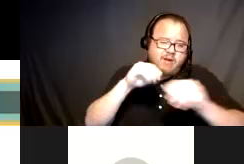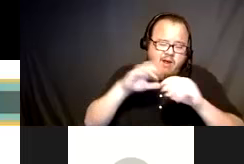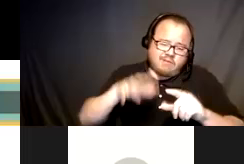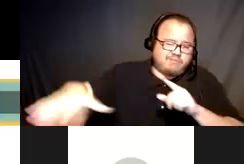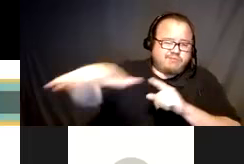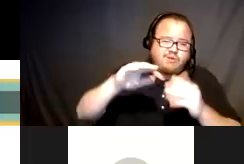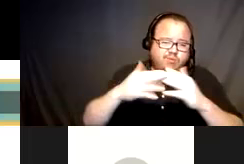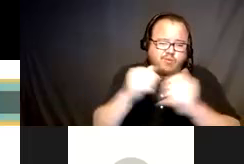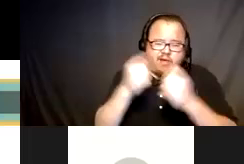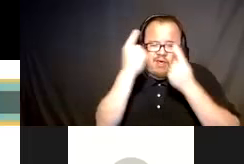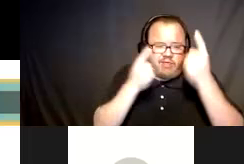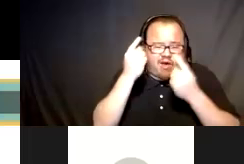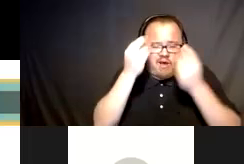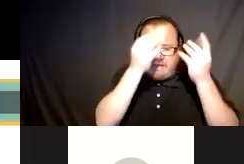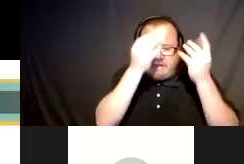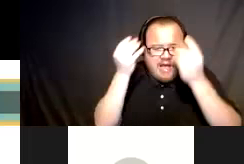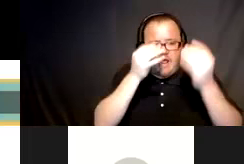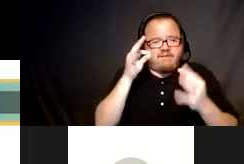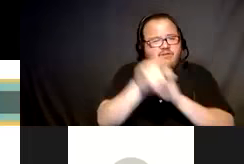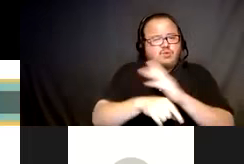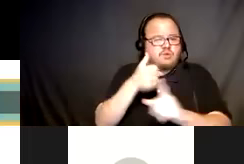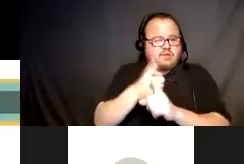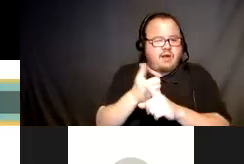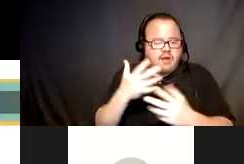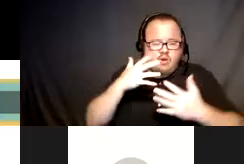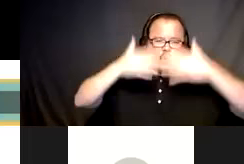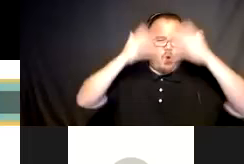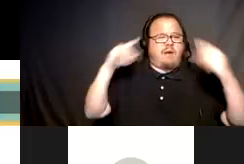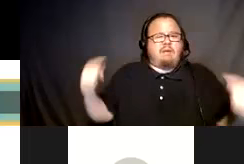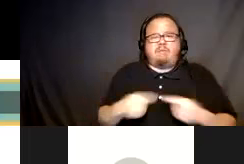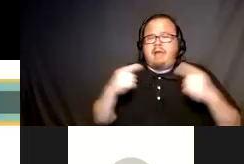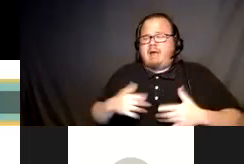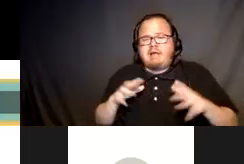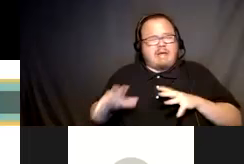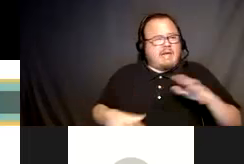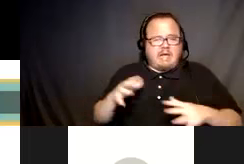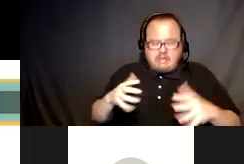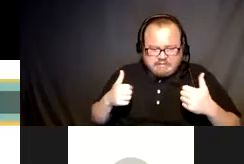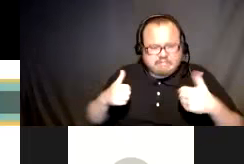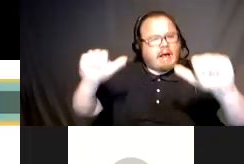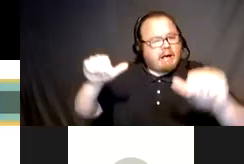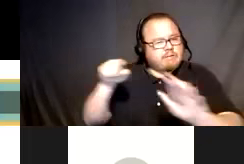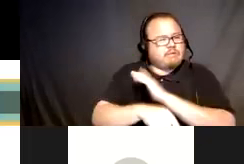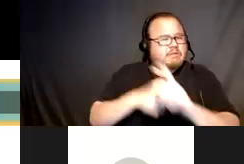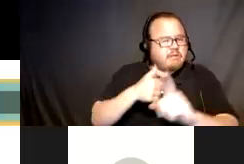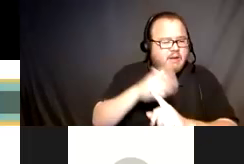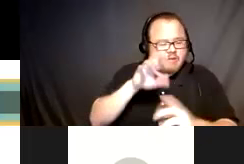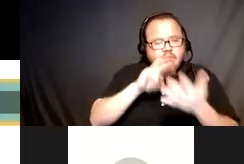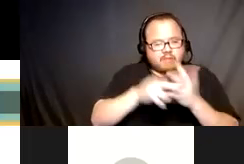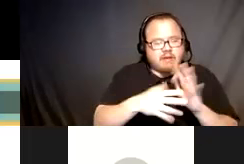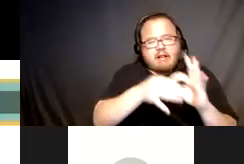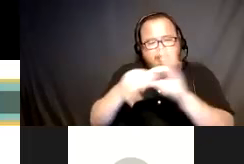who are dealing with thoughts of suicide and those who have been in such overwhelming pain that they have made a suicide attempt, which brings us to our next slide.